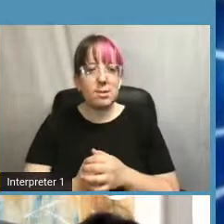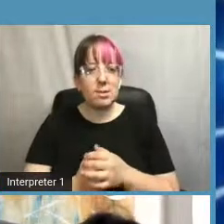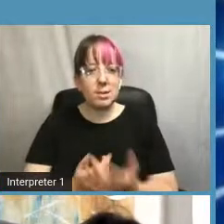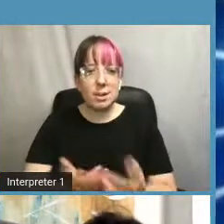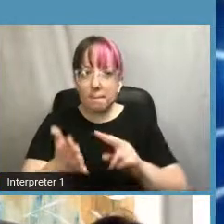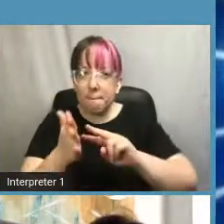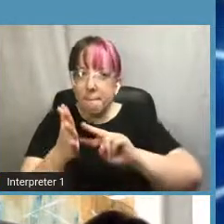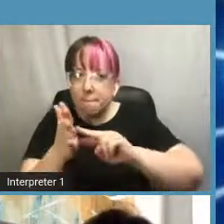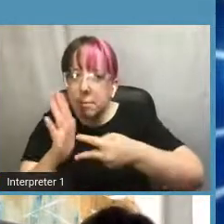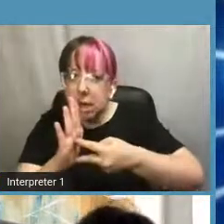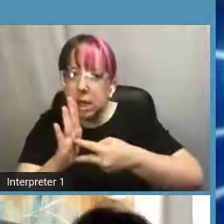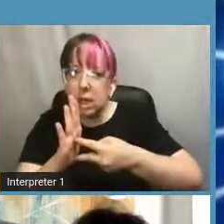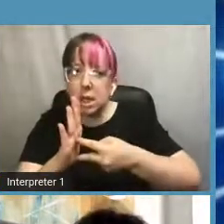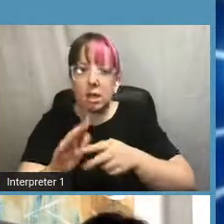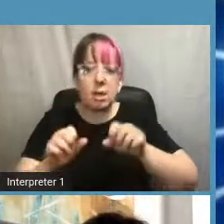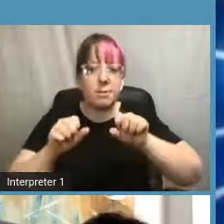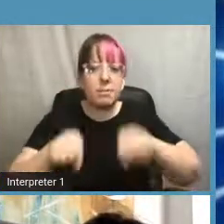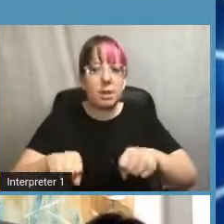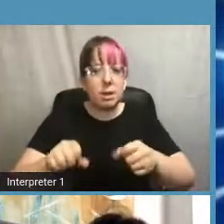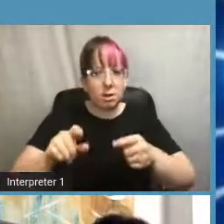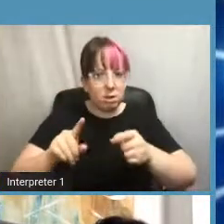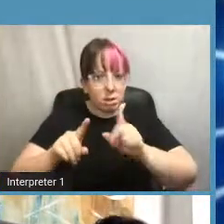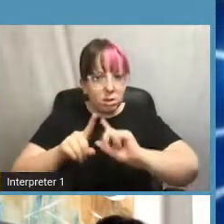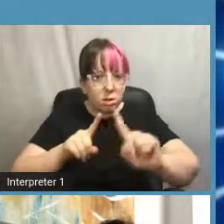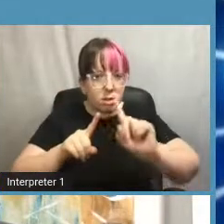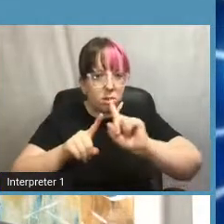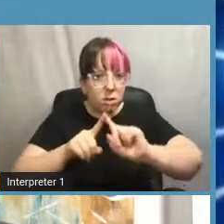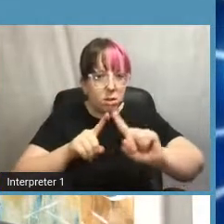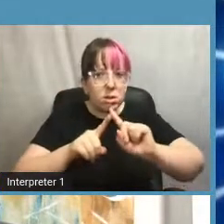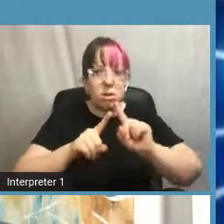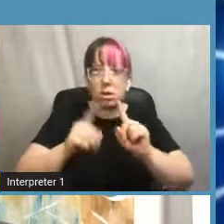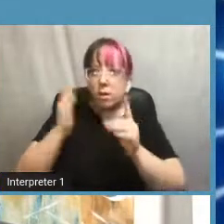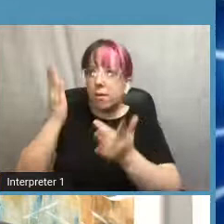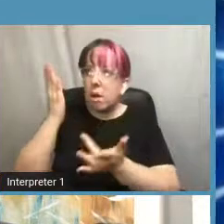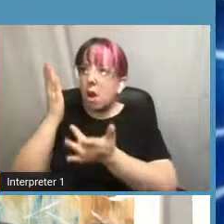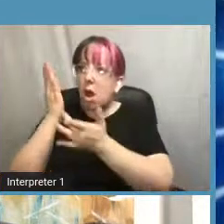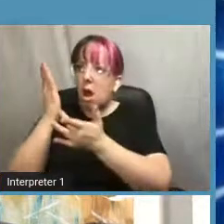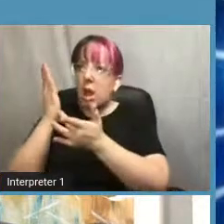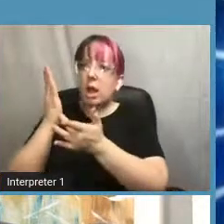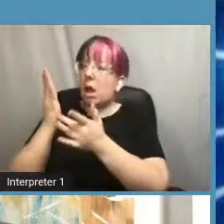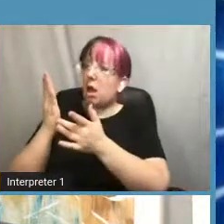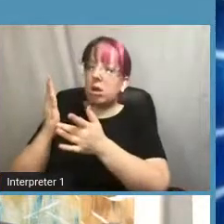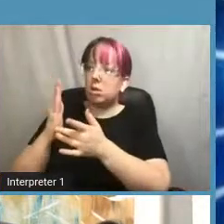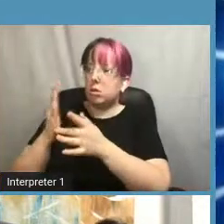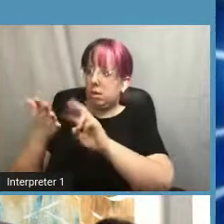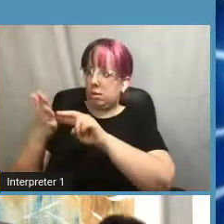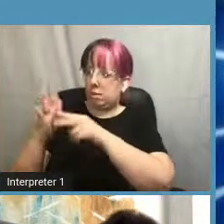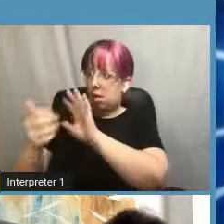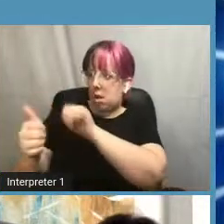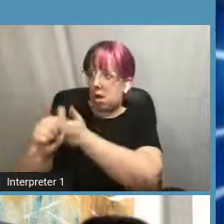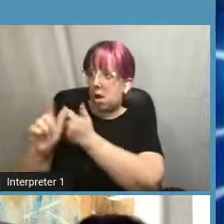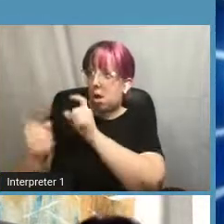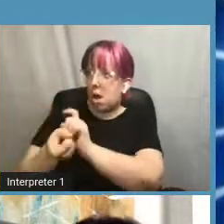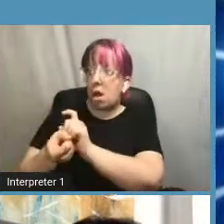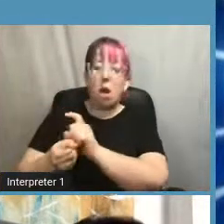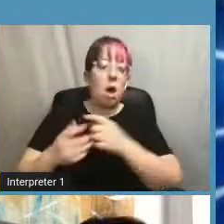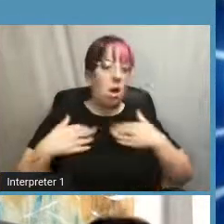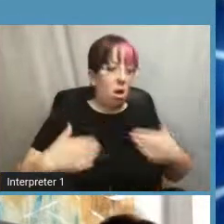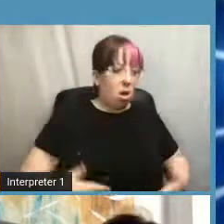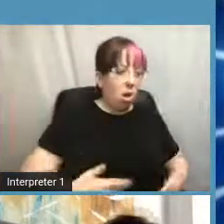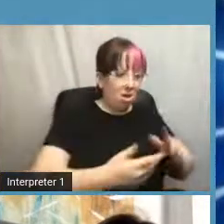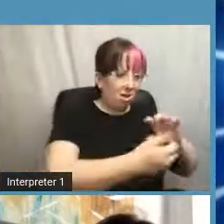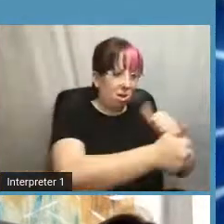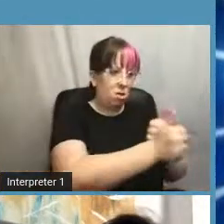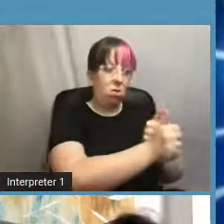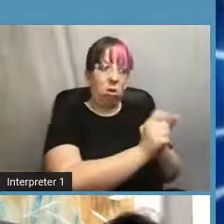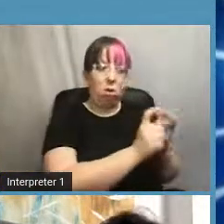meaning can be different when you put it online rather than in a physical space. So first of all, it separates